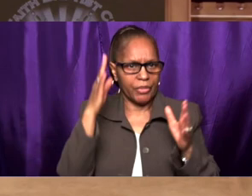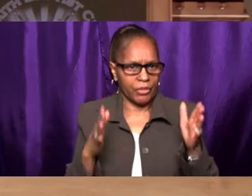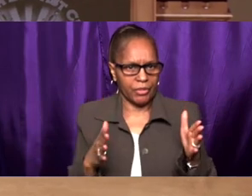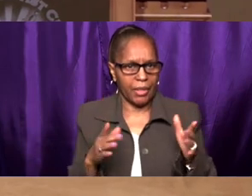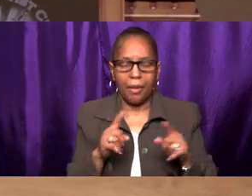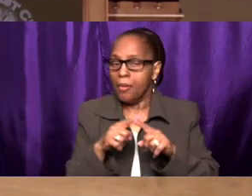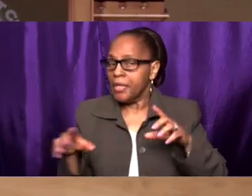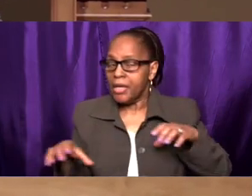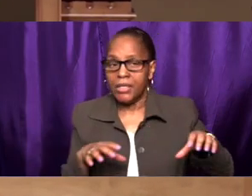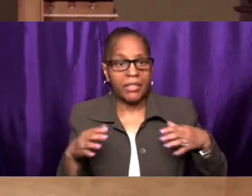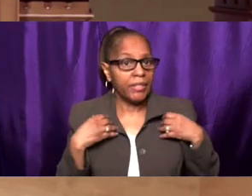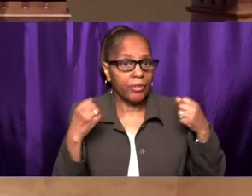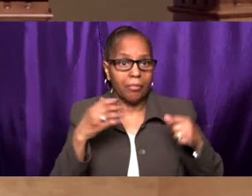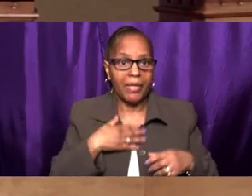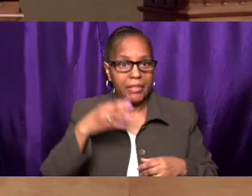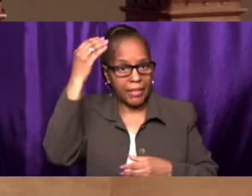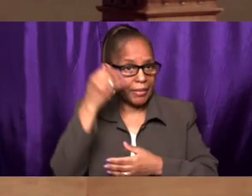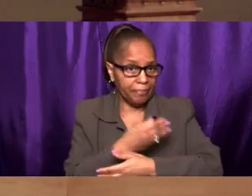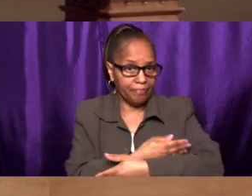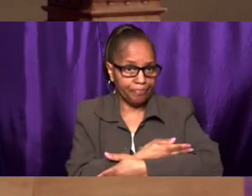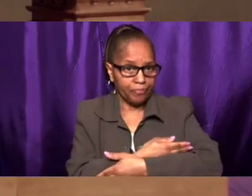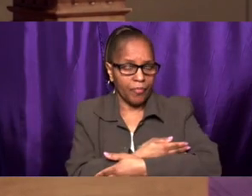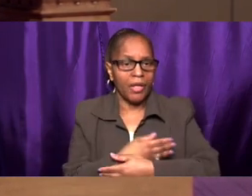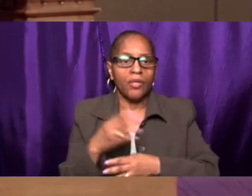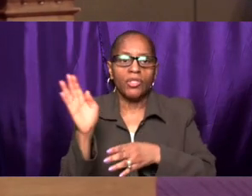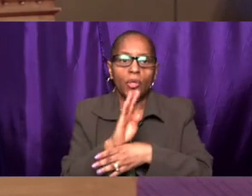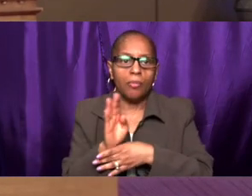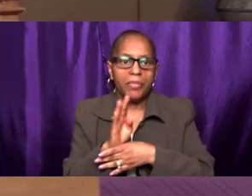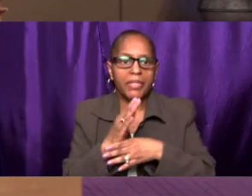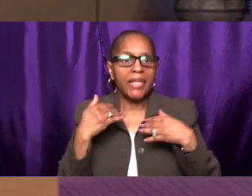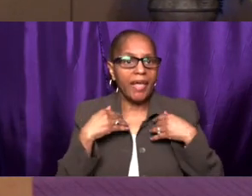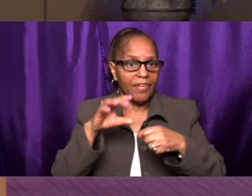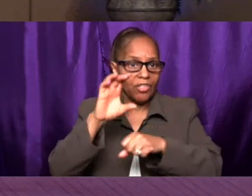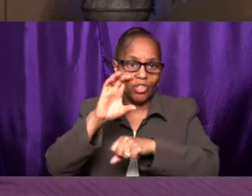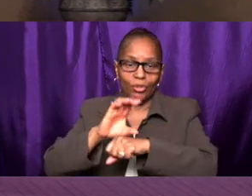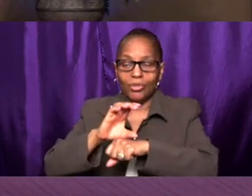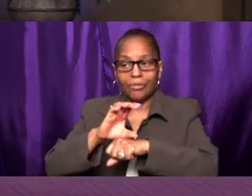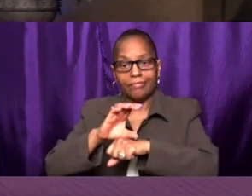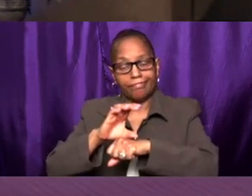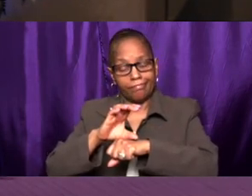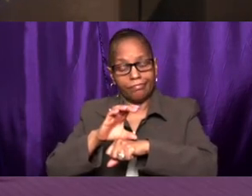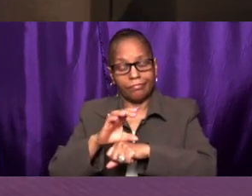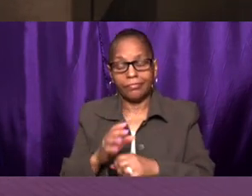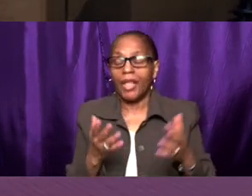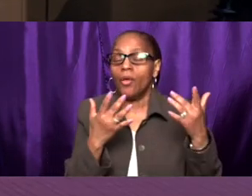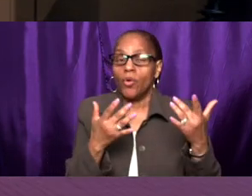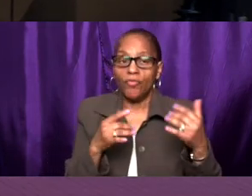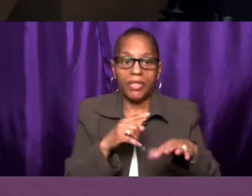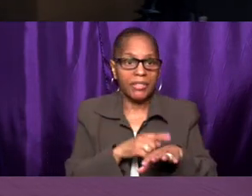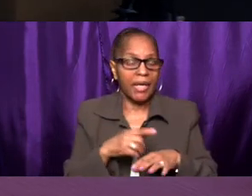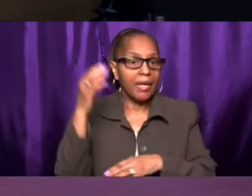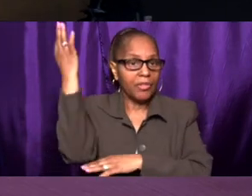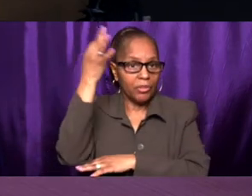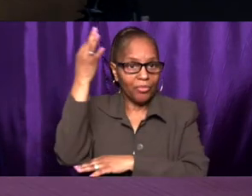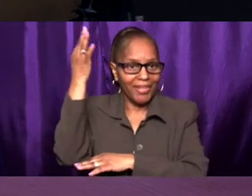But they couldn't do it. They were so busy having church, waiting for their time to